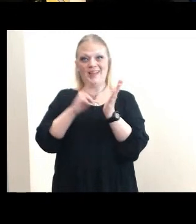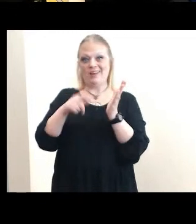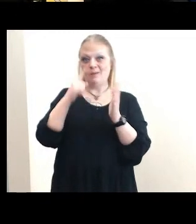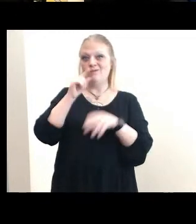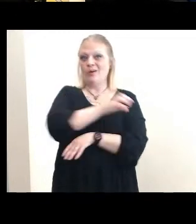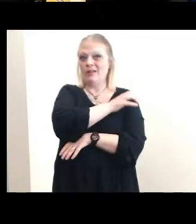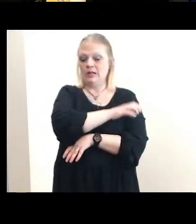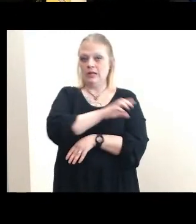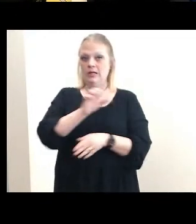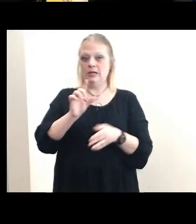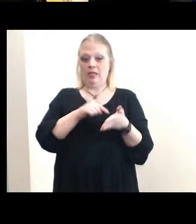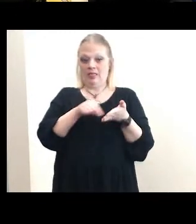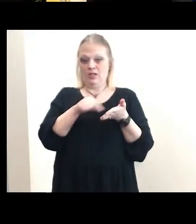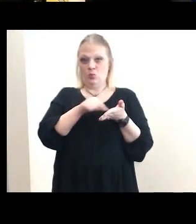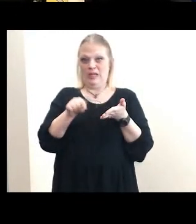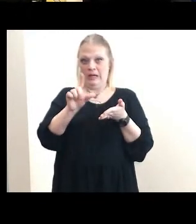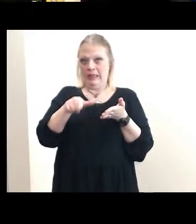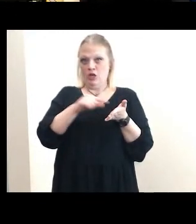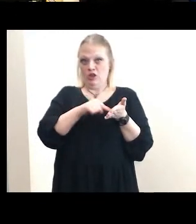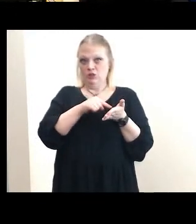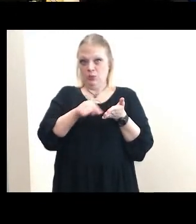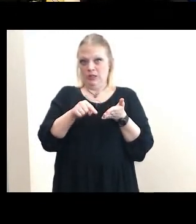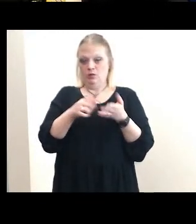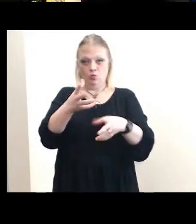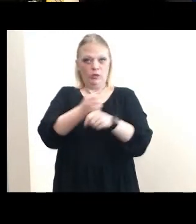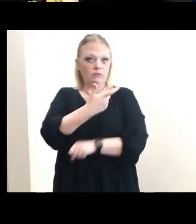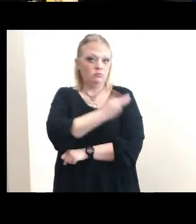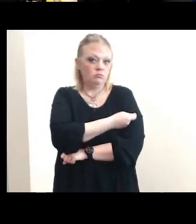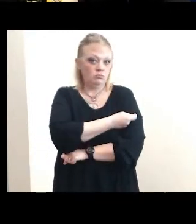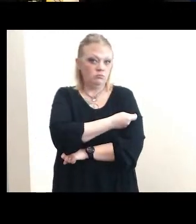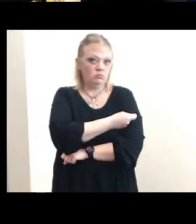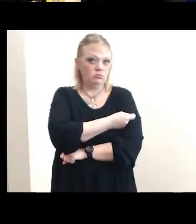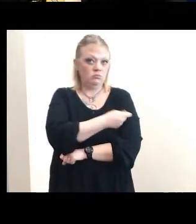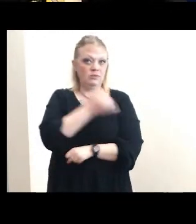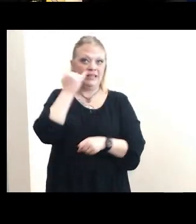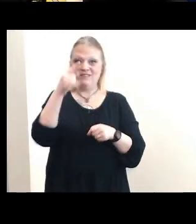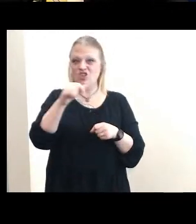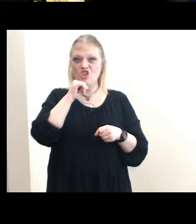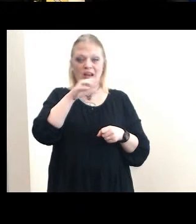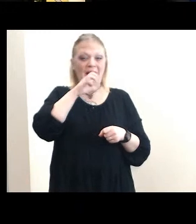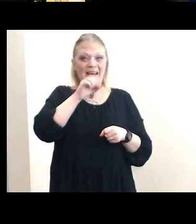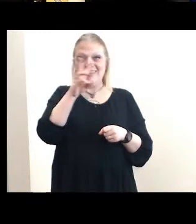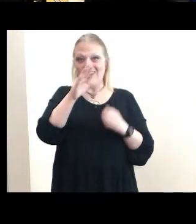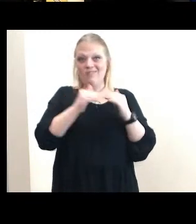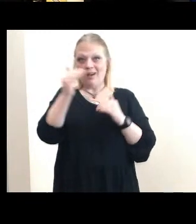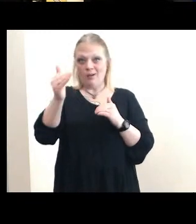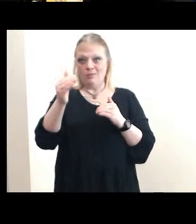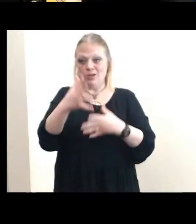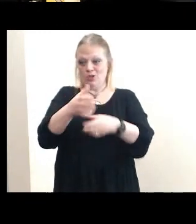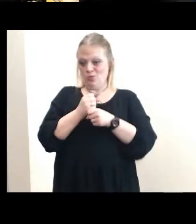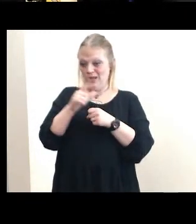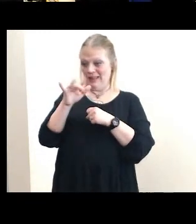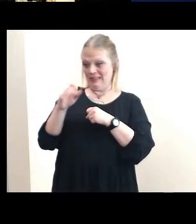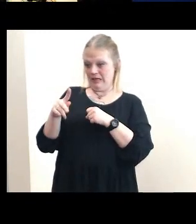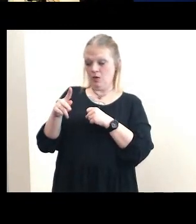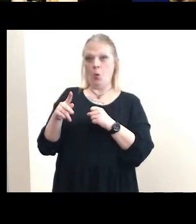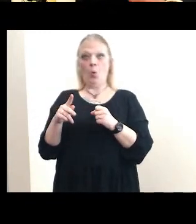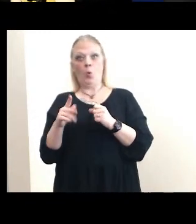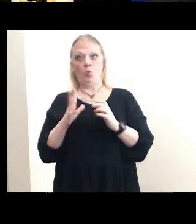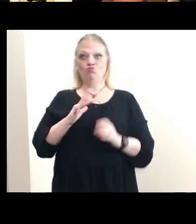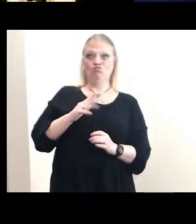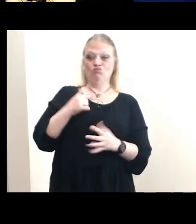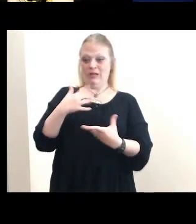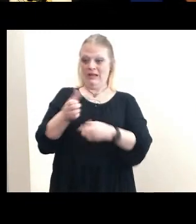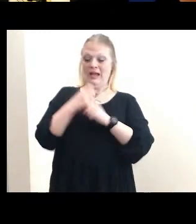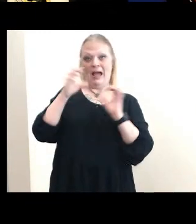a clinic later this week to get their dose. If you are not 65 plus and you get the link, You might think, hey, I got the